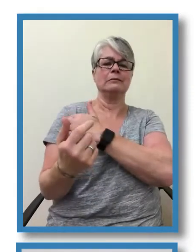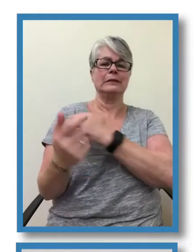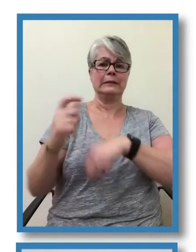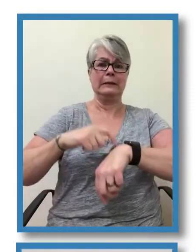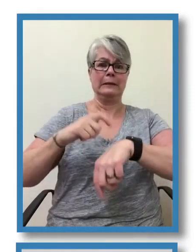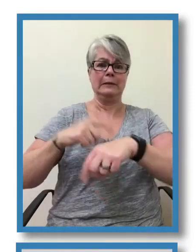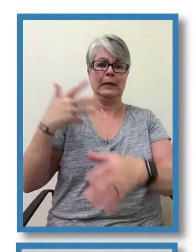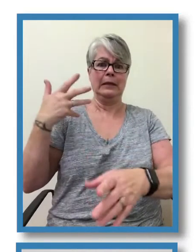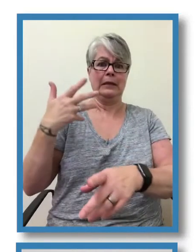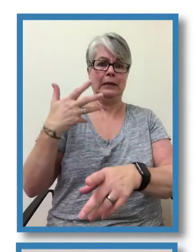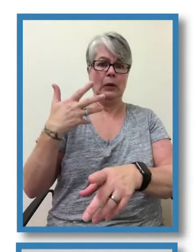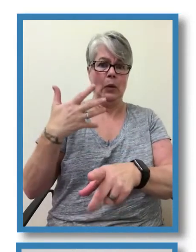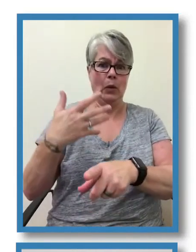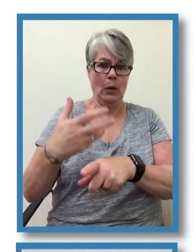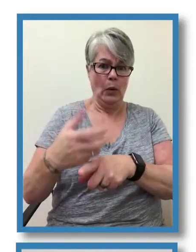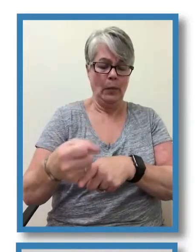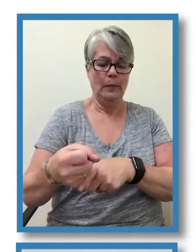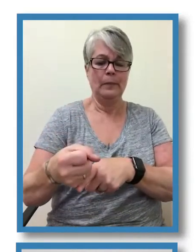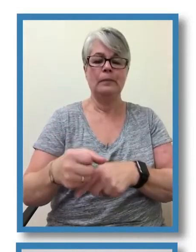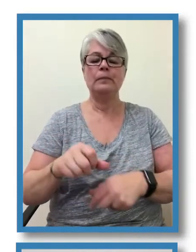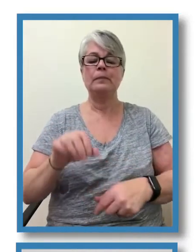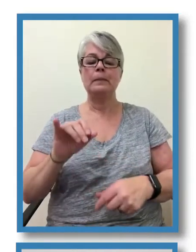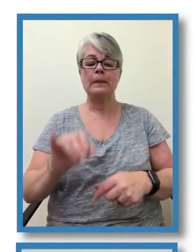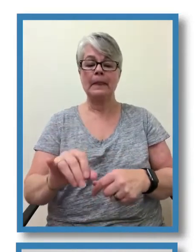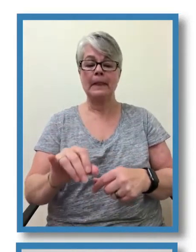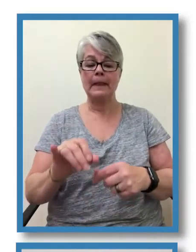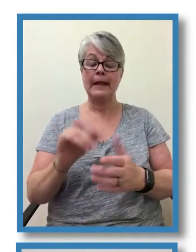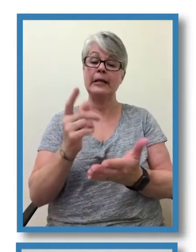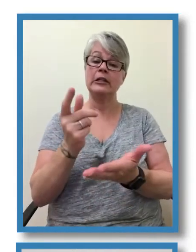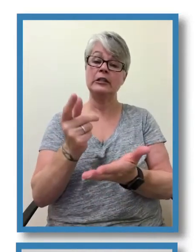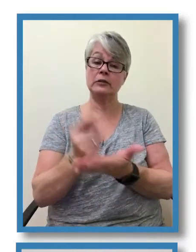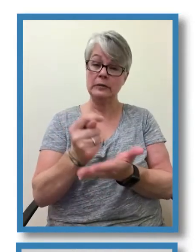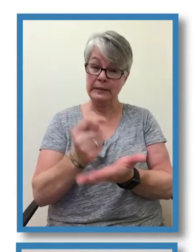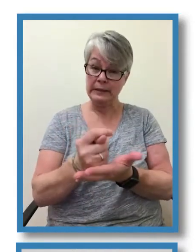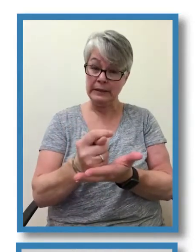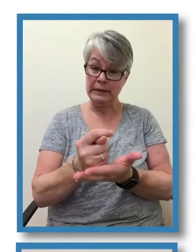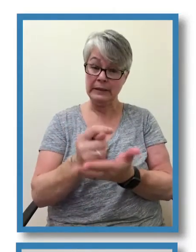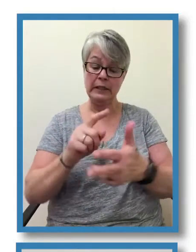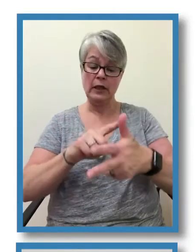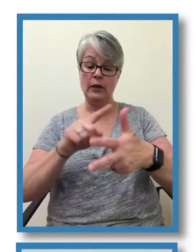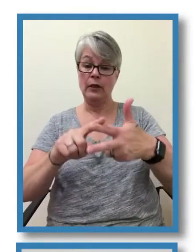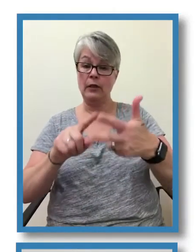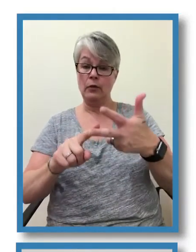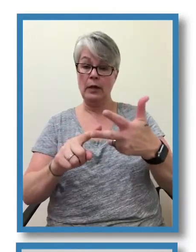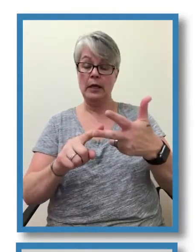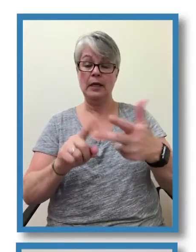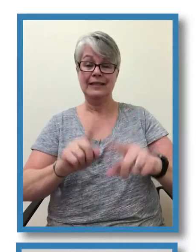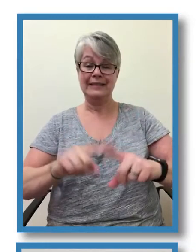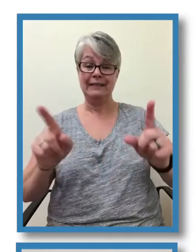years in which they were approved in Canada. We were involved with a lot of those clinical trials. Some of those companies that